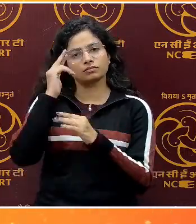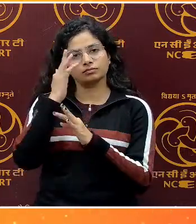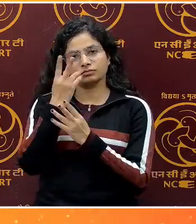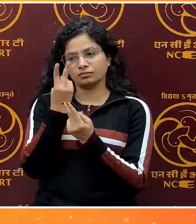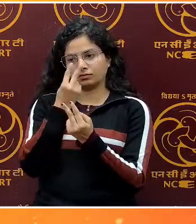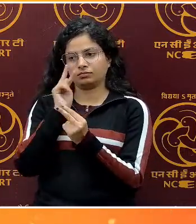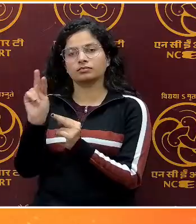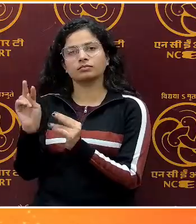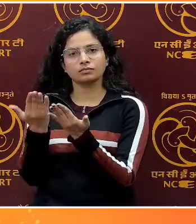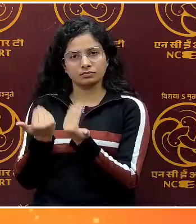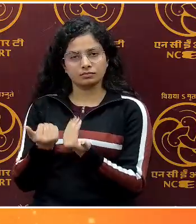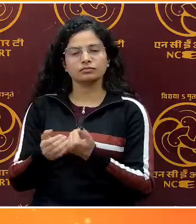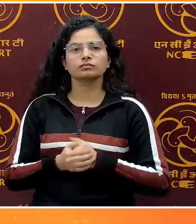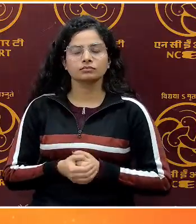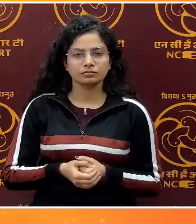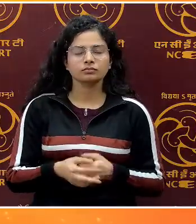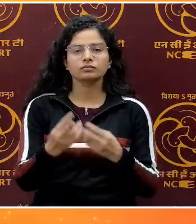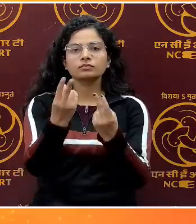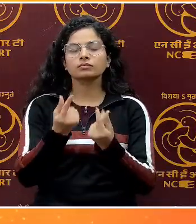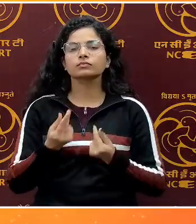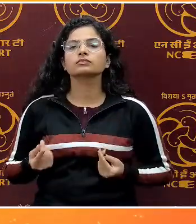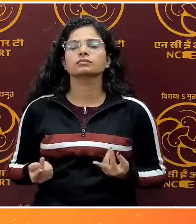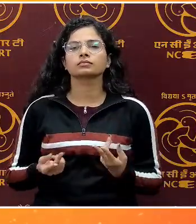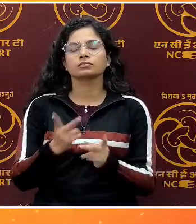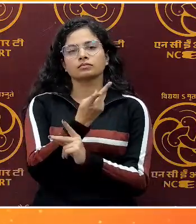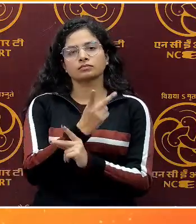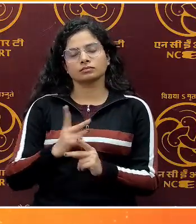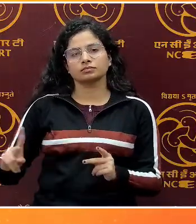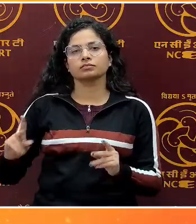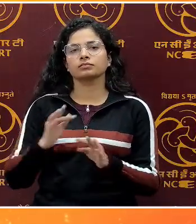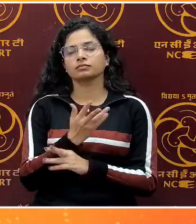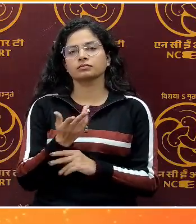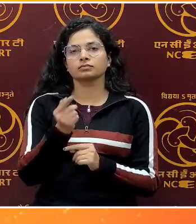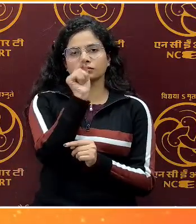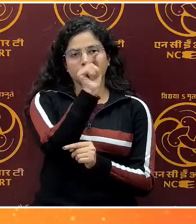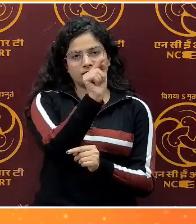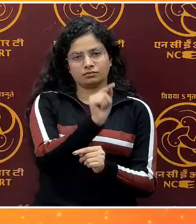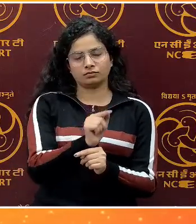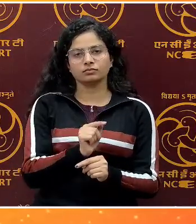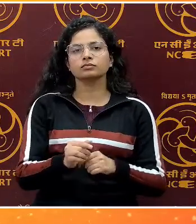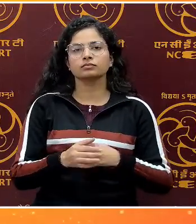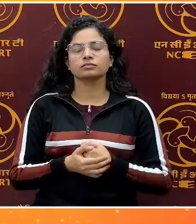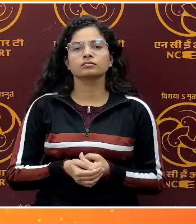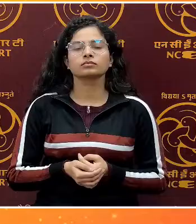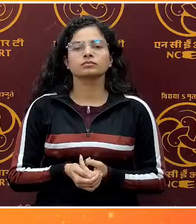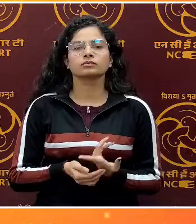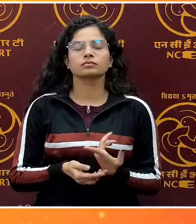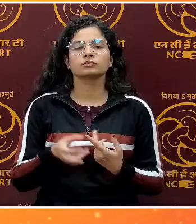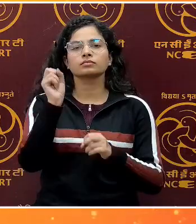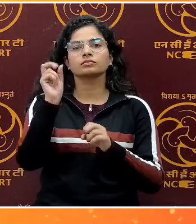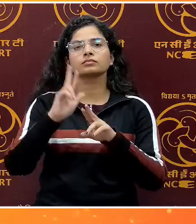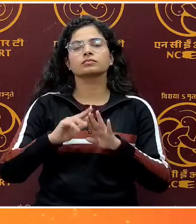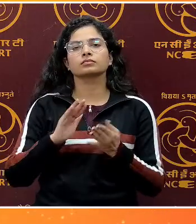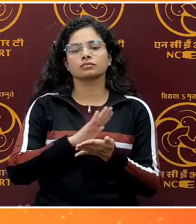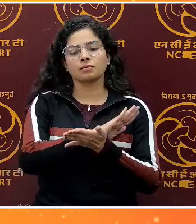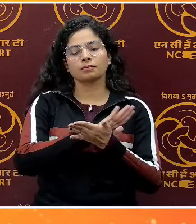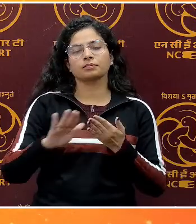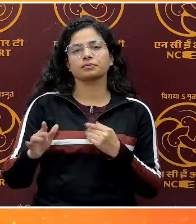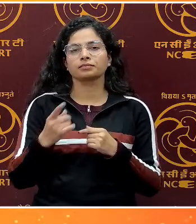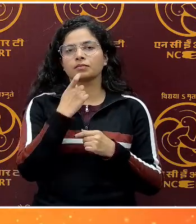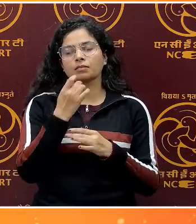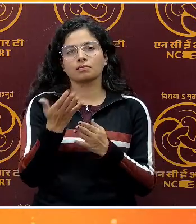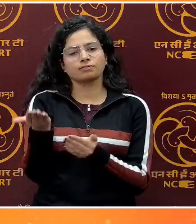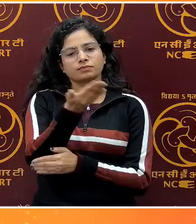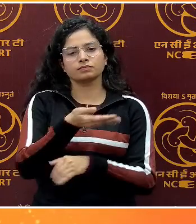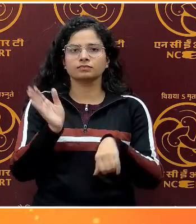to see yourself. So we'll quickly touch up on the characteristics property of a plane mirror. Okay. So everybody has seen